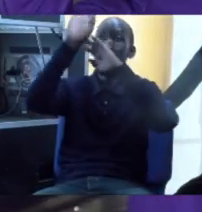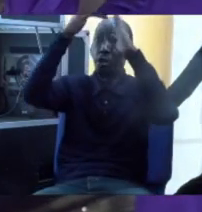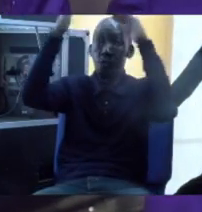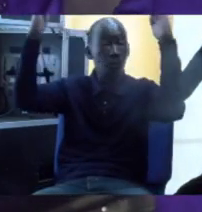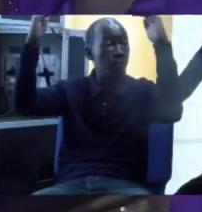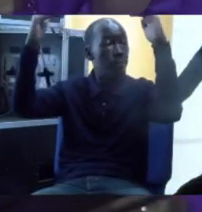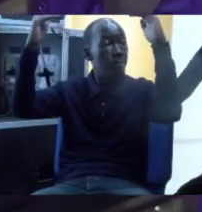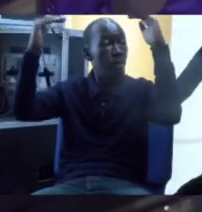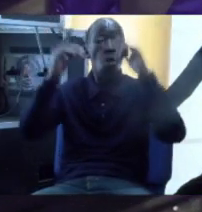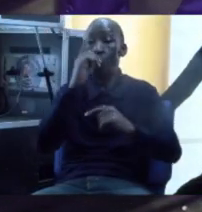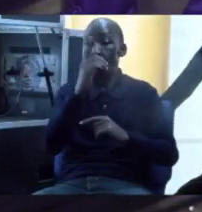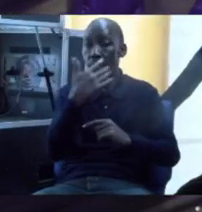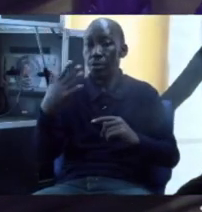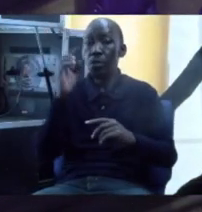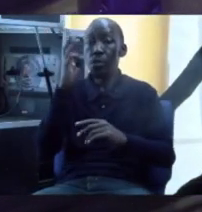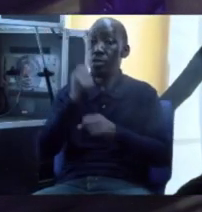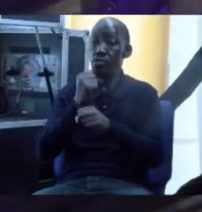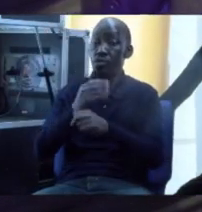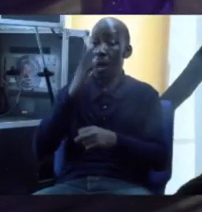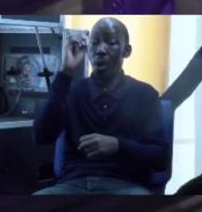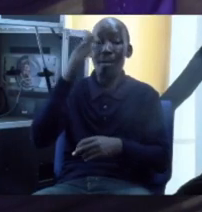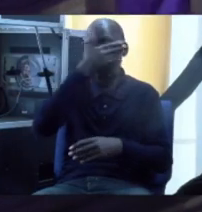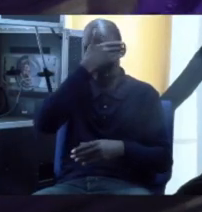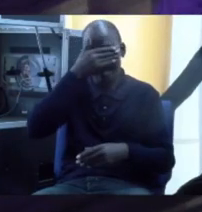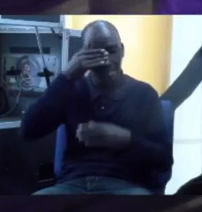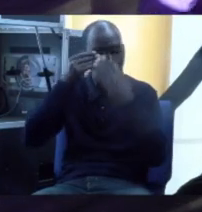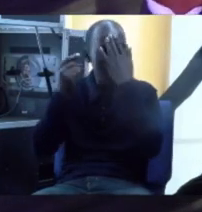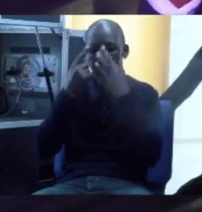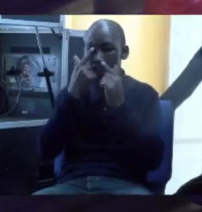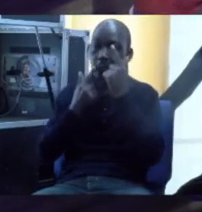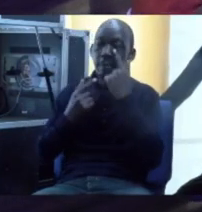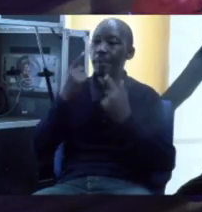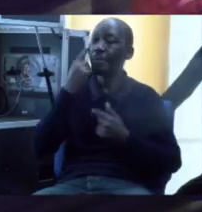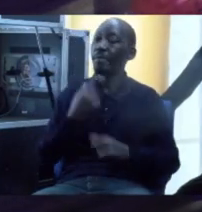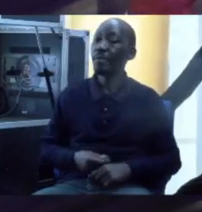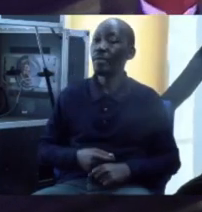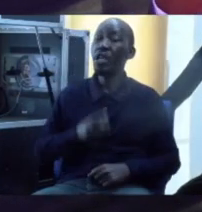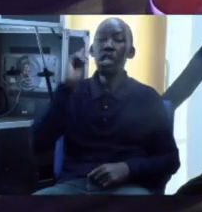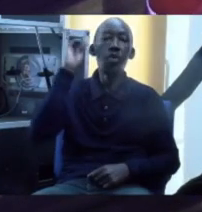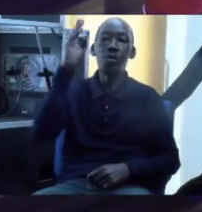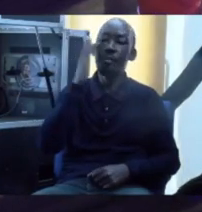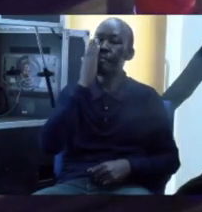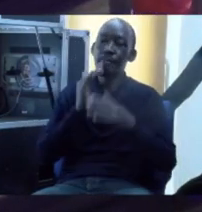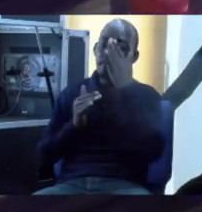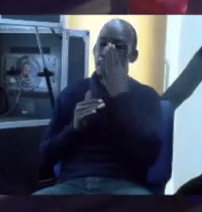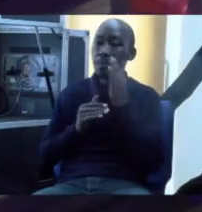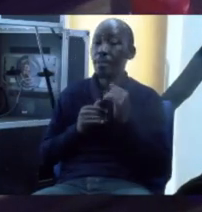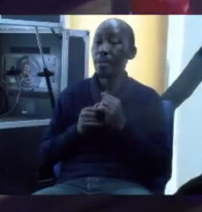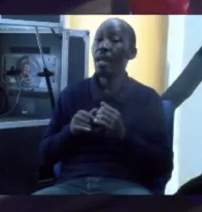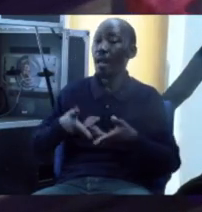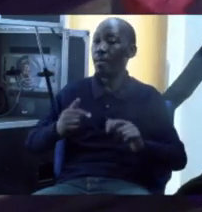tutakapofika binguni, one of the things God shall do is to wipe away our tears. Ni kwamba Bwana ataondoa machozi. Atafuta. Let me